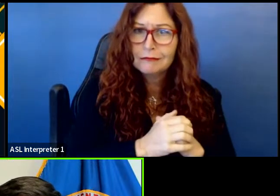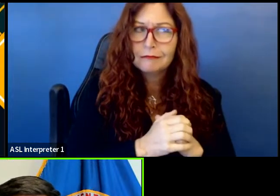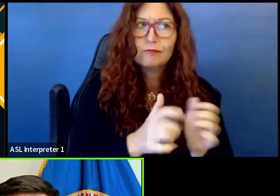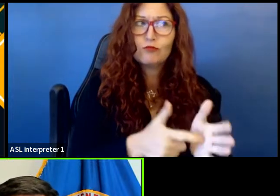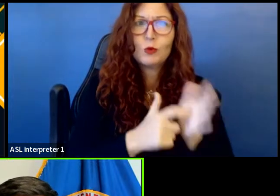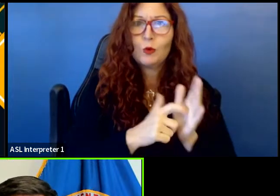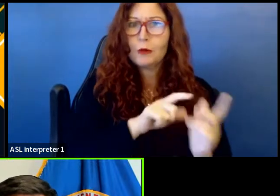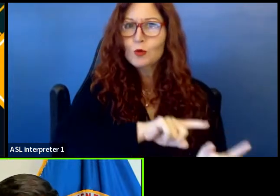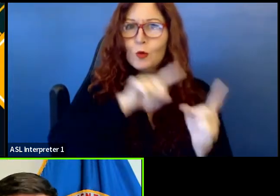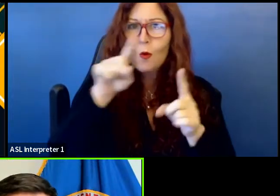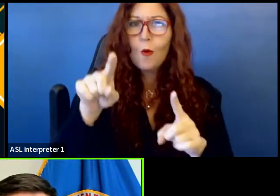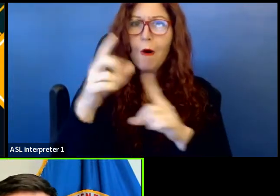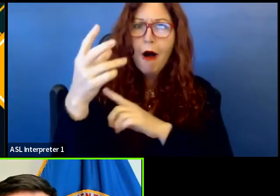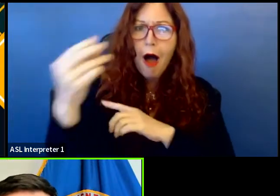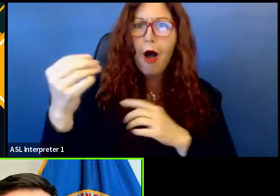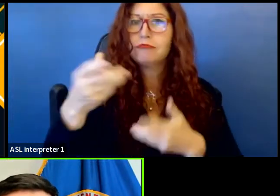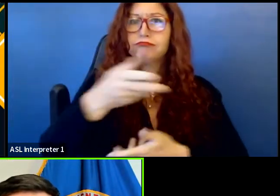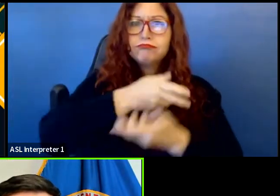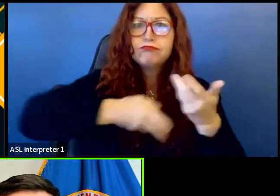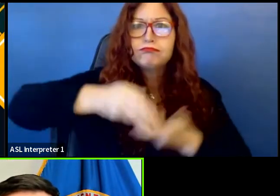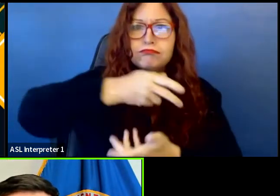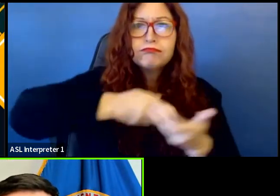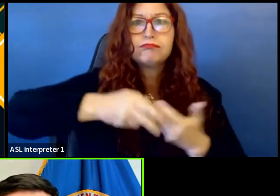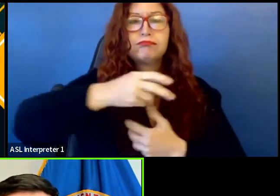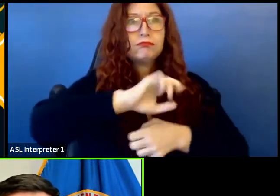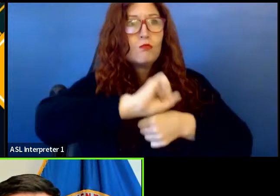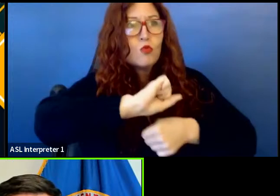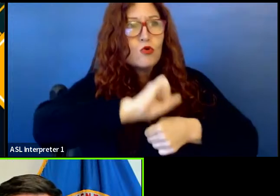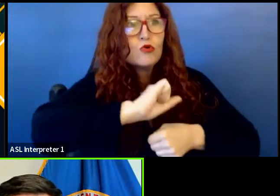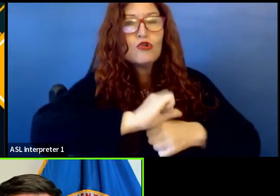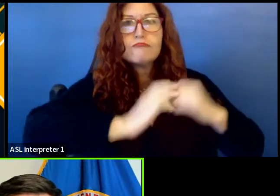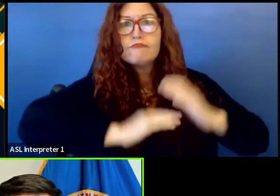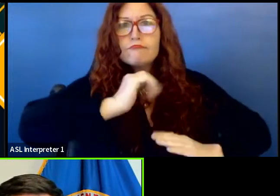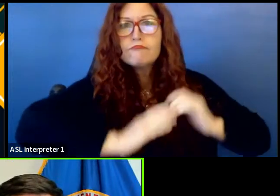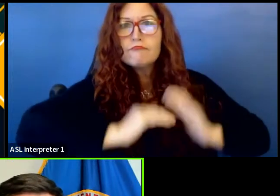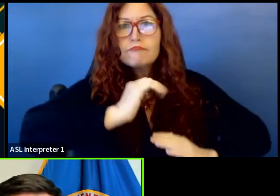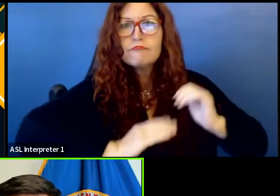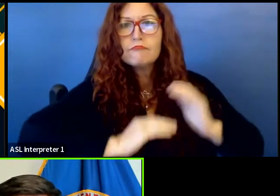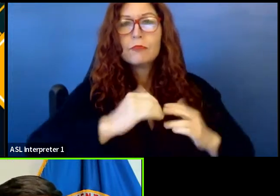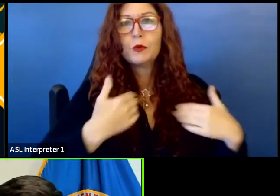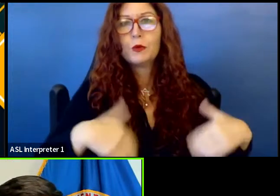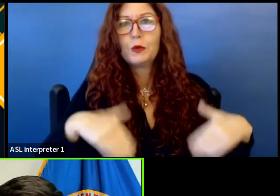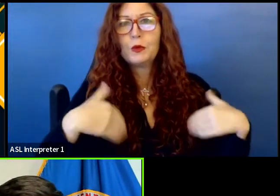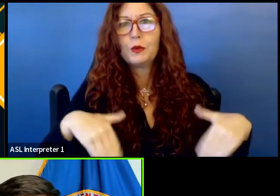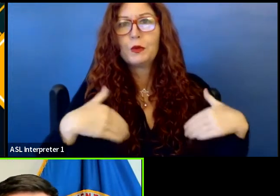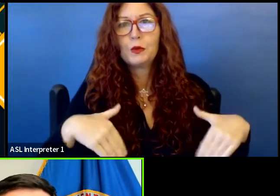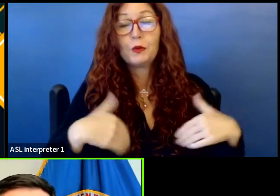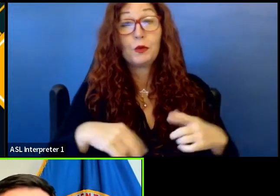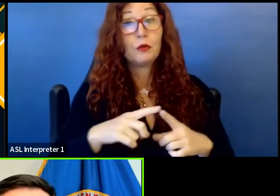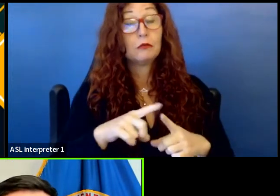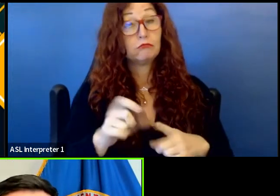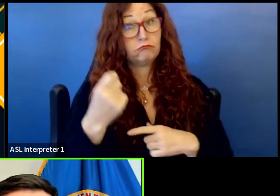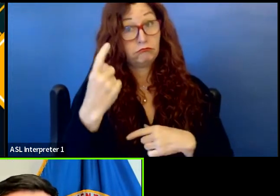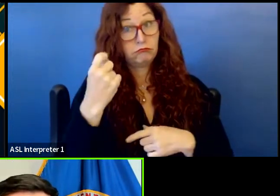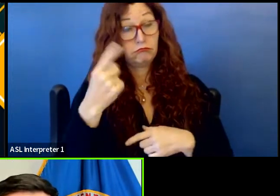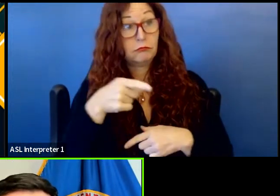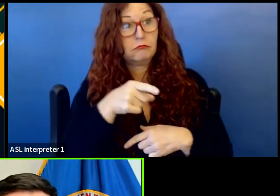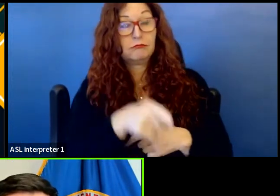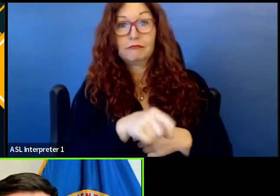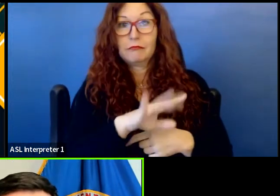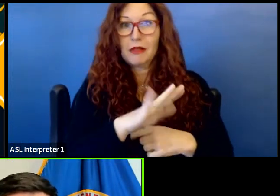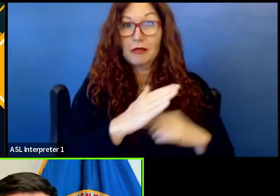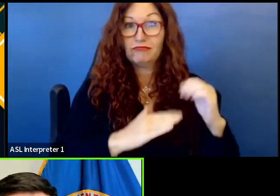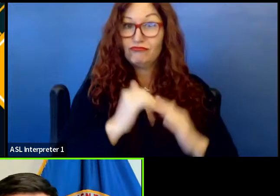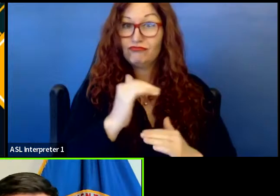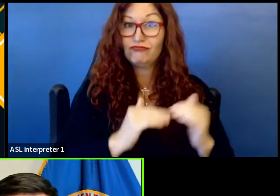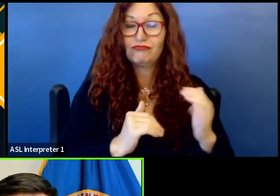industry is highly regulated from federal and local safety laws this industry more than others is constantly under a